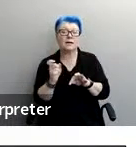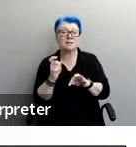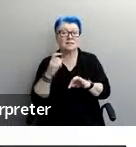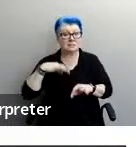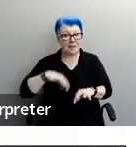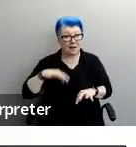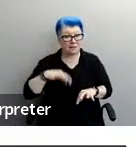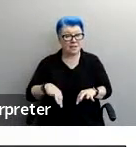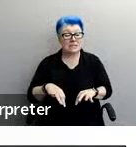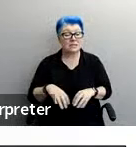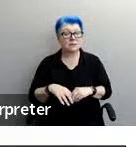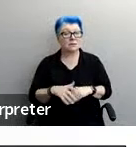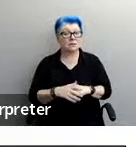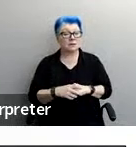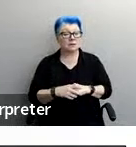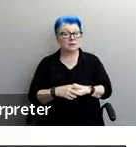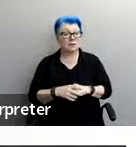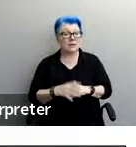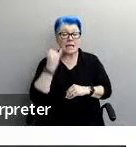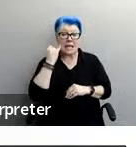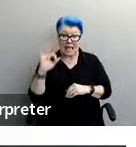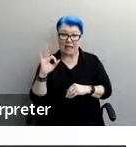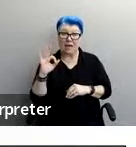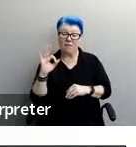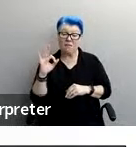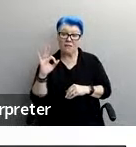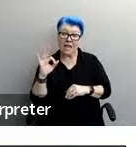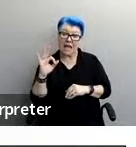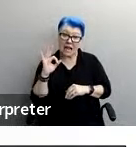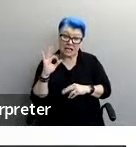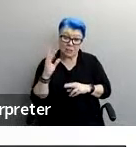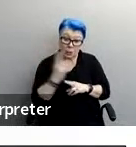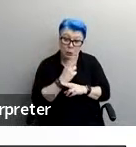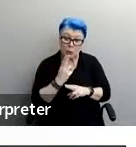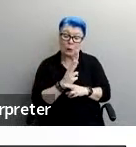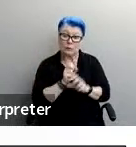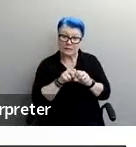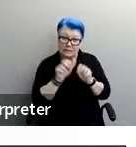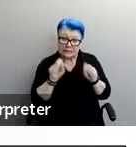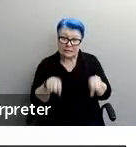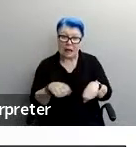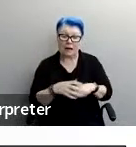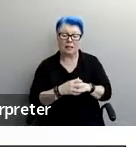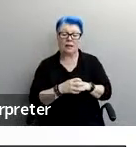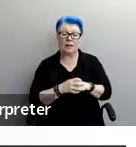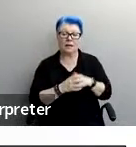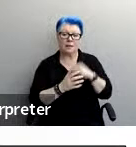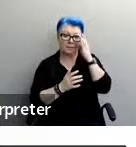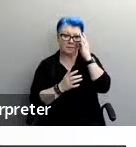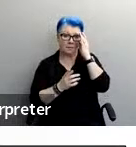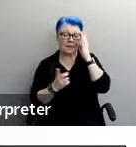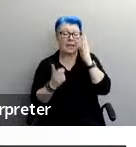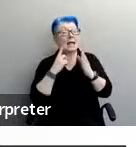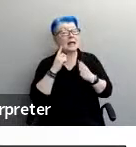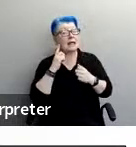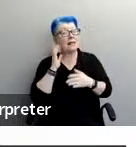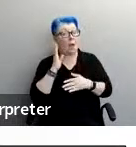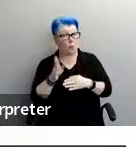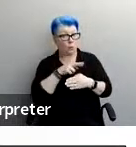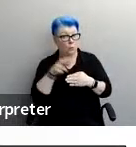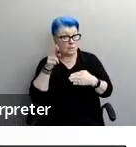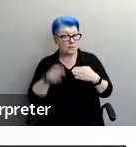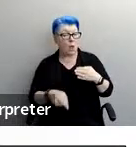if implemented systematically in a strong MTSS. It would result in reductions in special